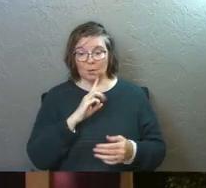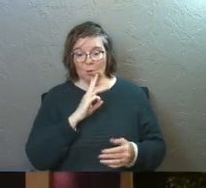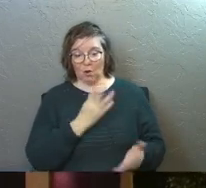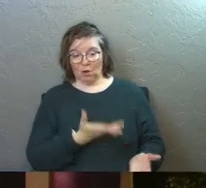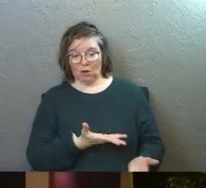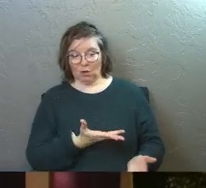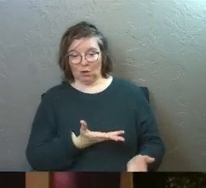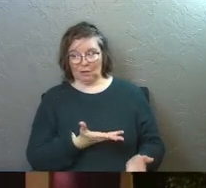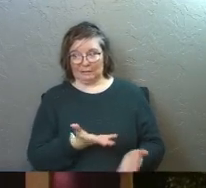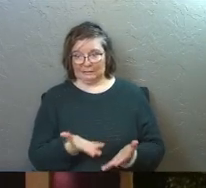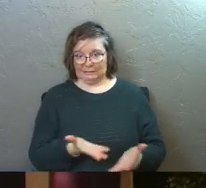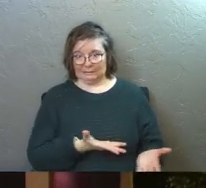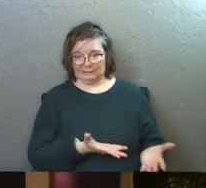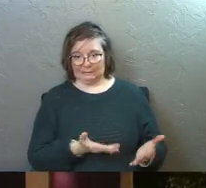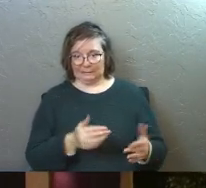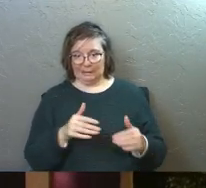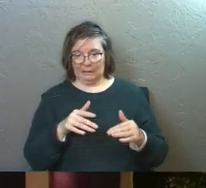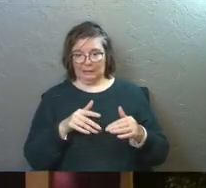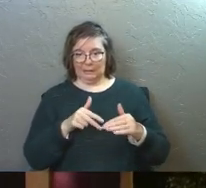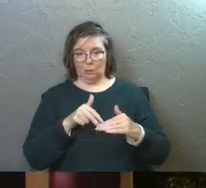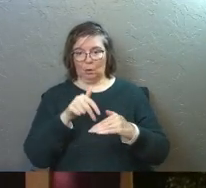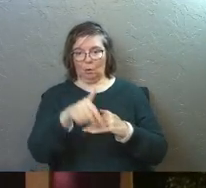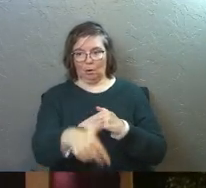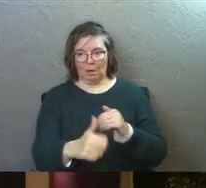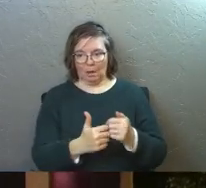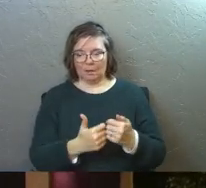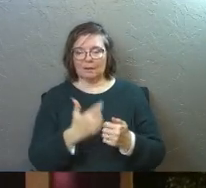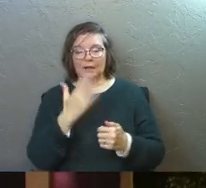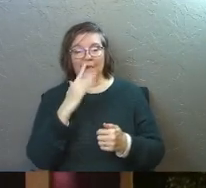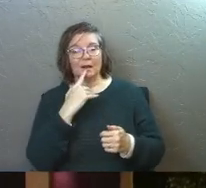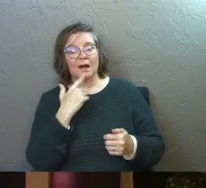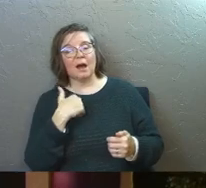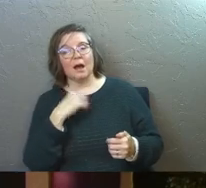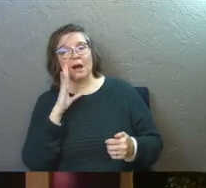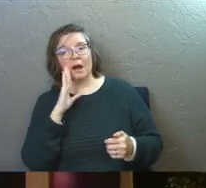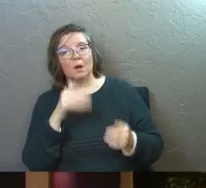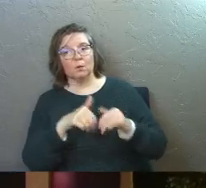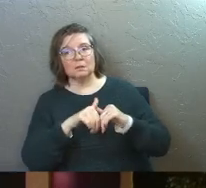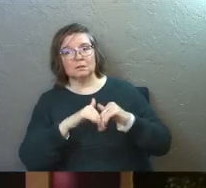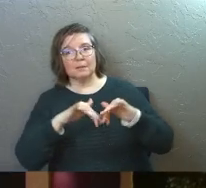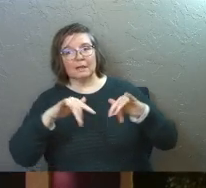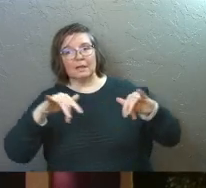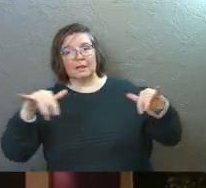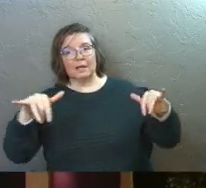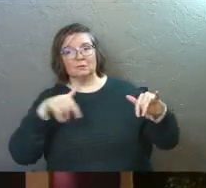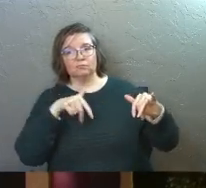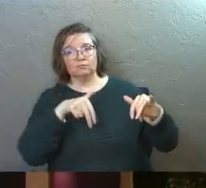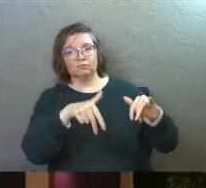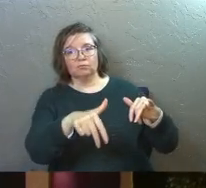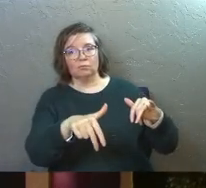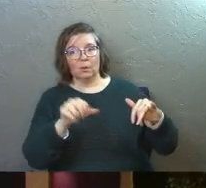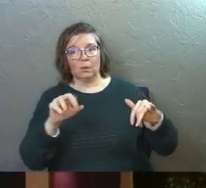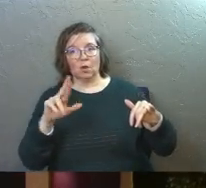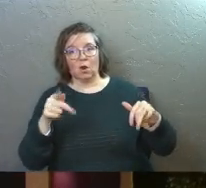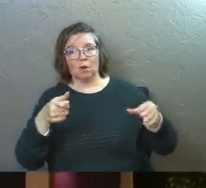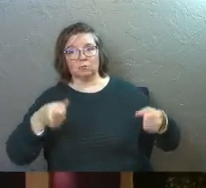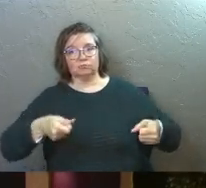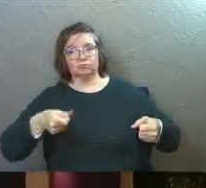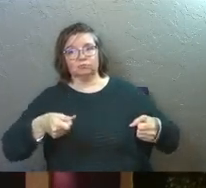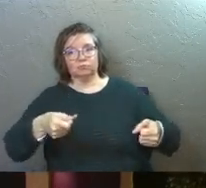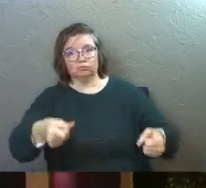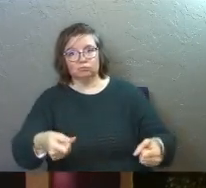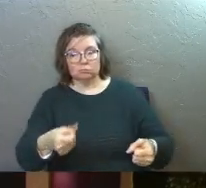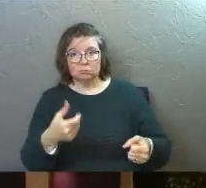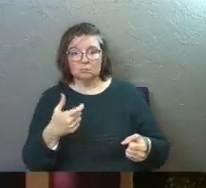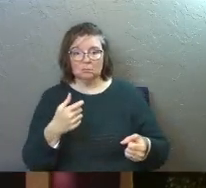water, you know, got to get across it. And they're like, how's this going to work? And God says, hey, I'm gonna split it. I'm gonna make sure that you guys can walk across the Jordan